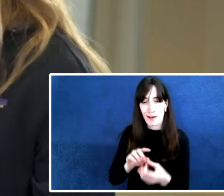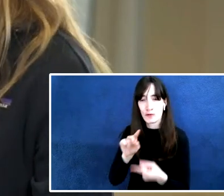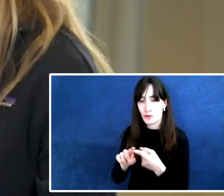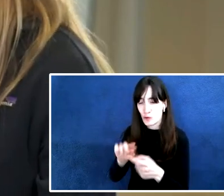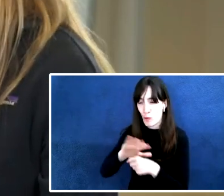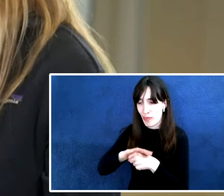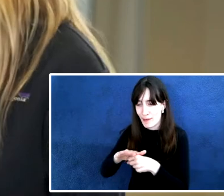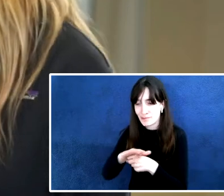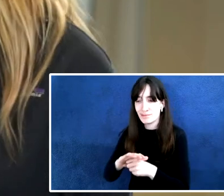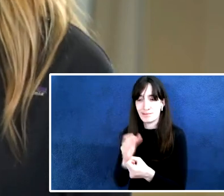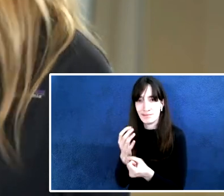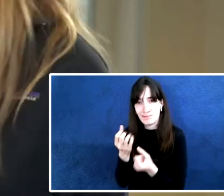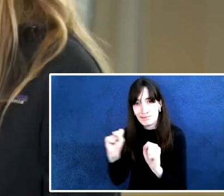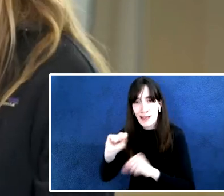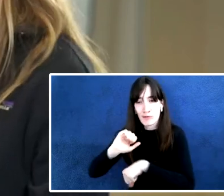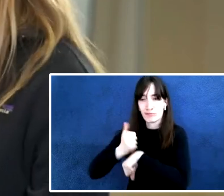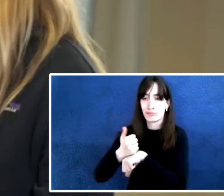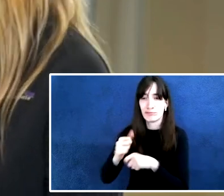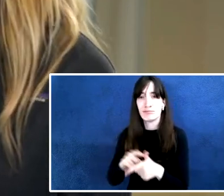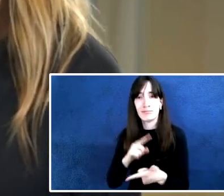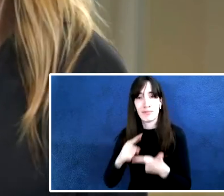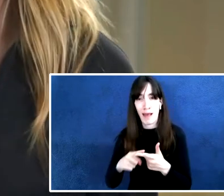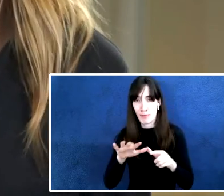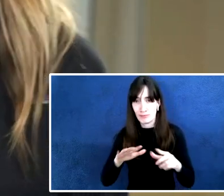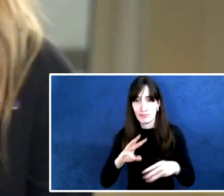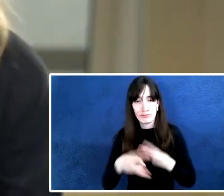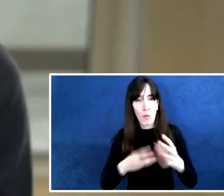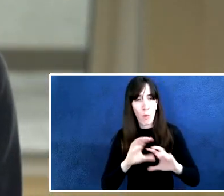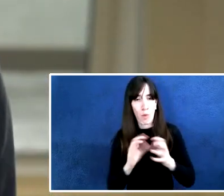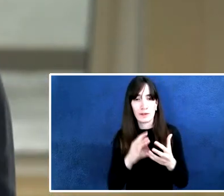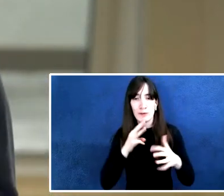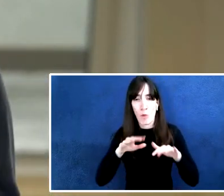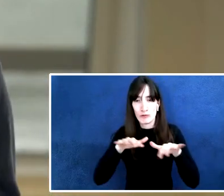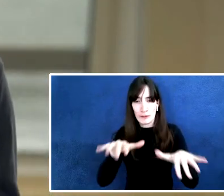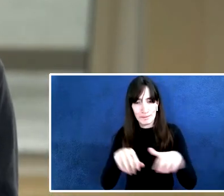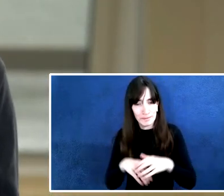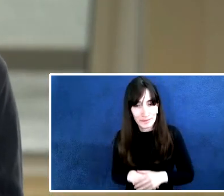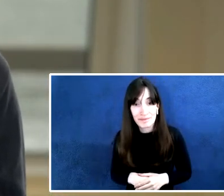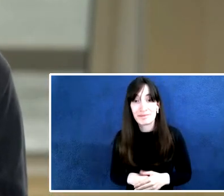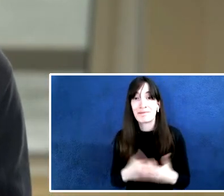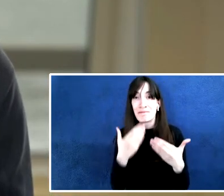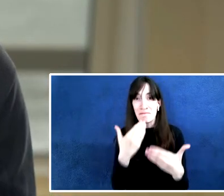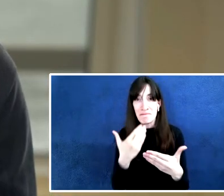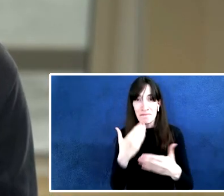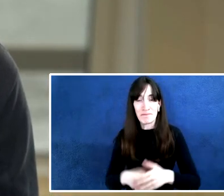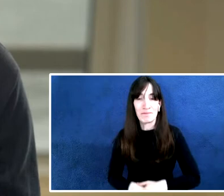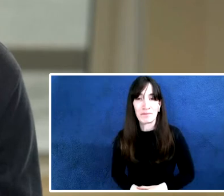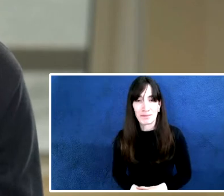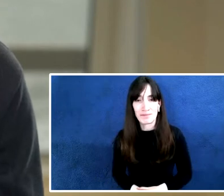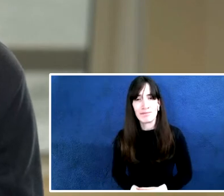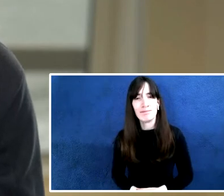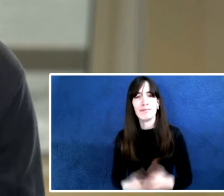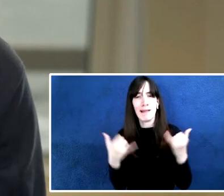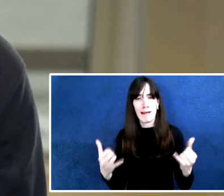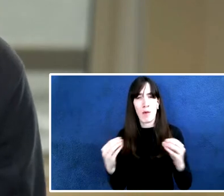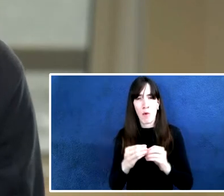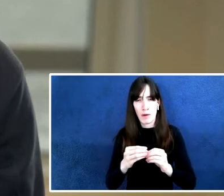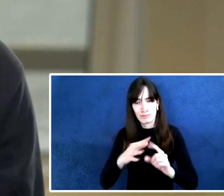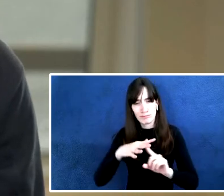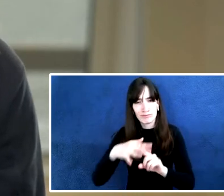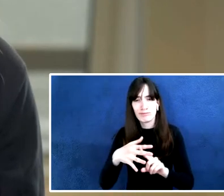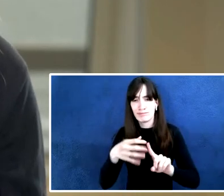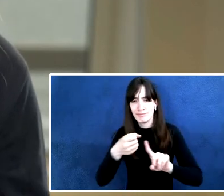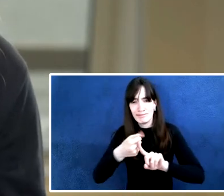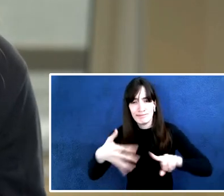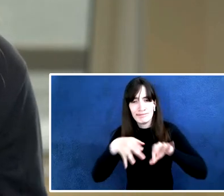and the greater ocean. Thank you so much. Now that we have a little more context, let's head out to our